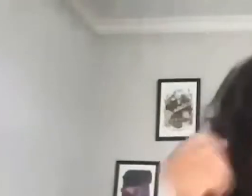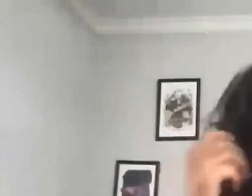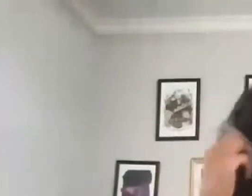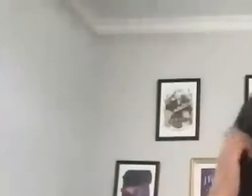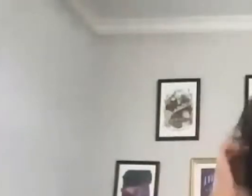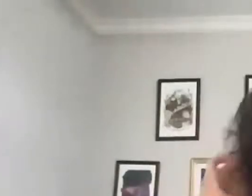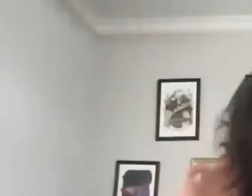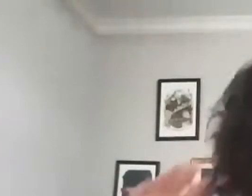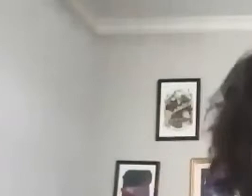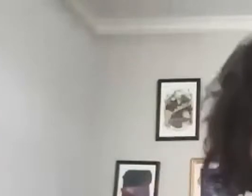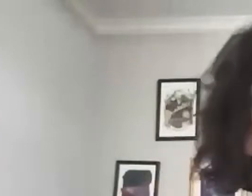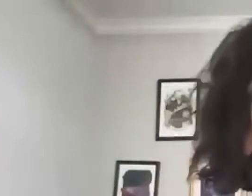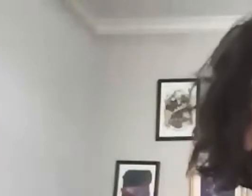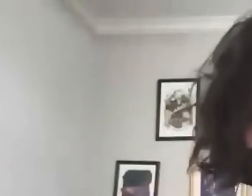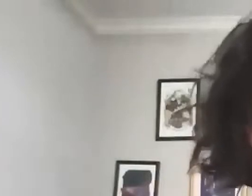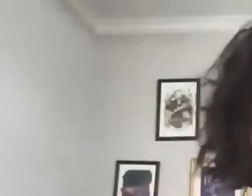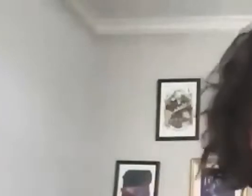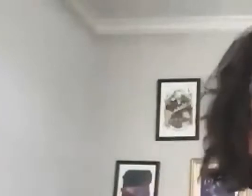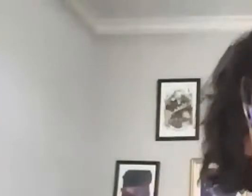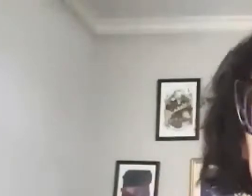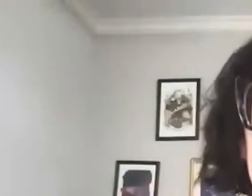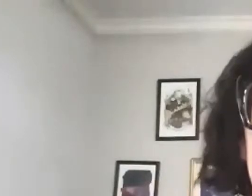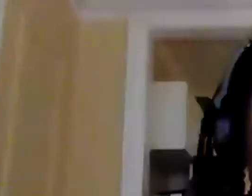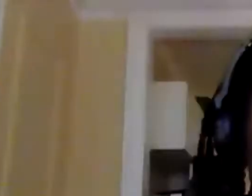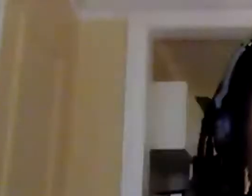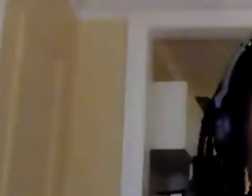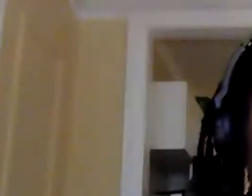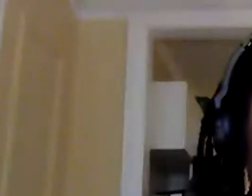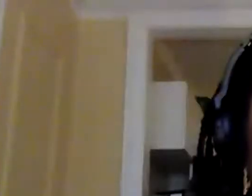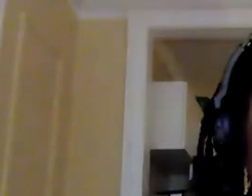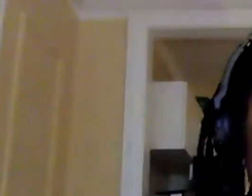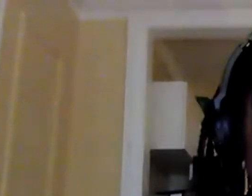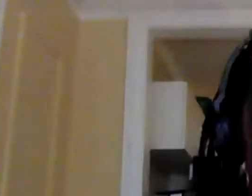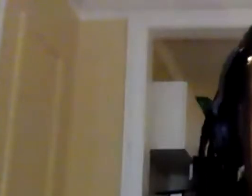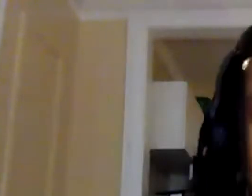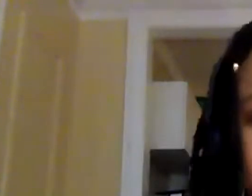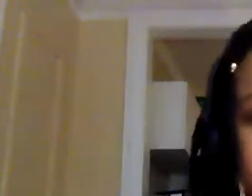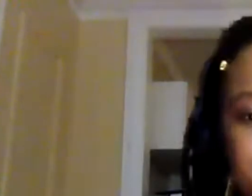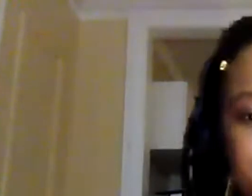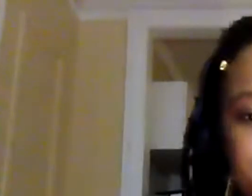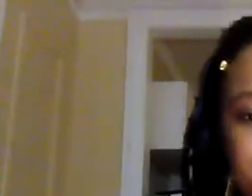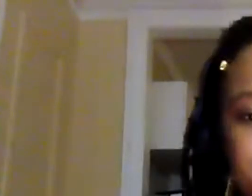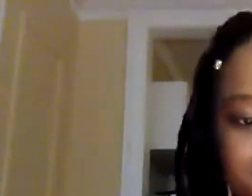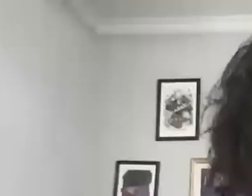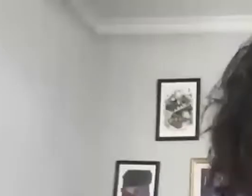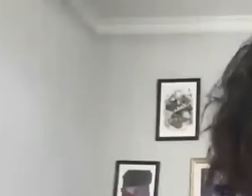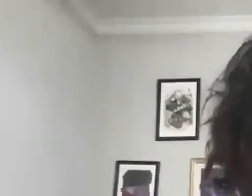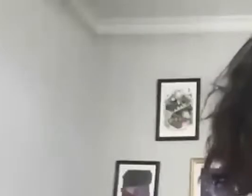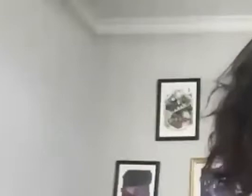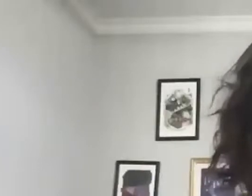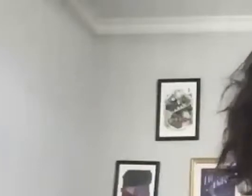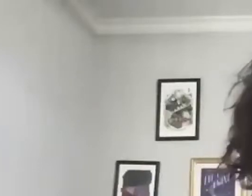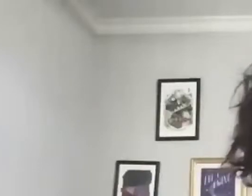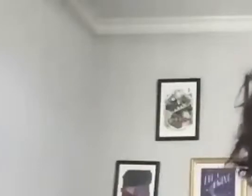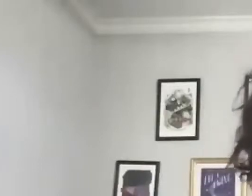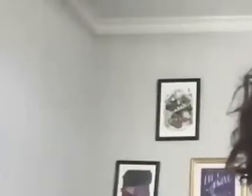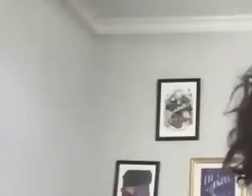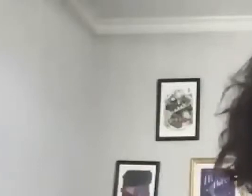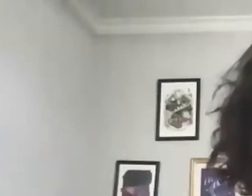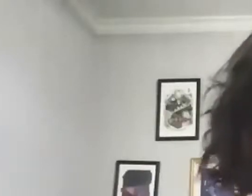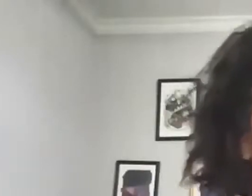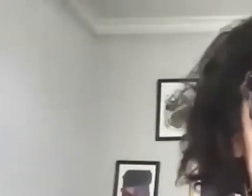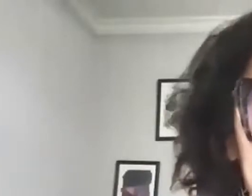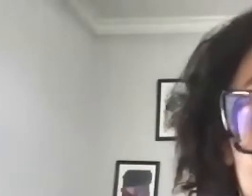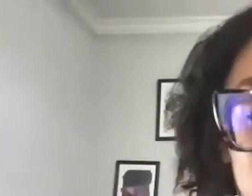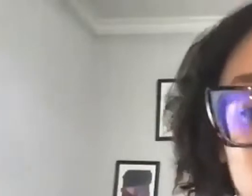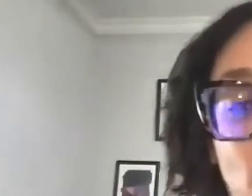is. It is really wonderful to see all of you. I am Eve Ewing. I'm the curator of the Black Freedom Lectures, and I am coming to you live from the